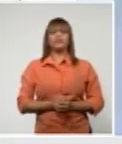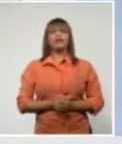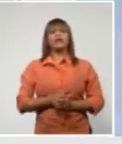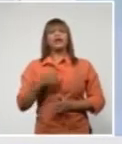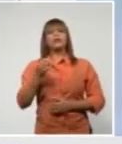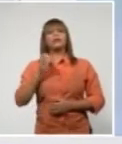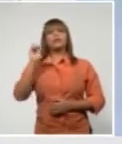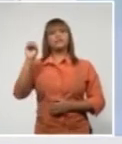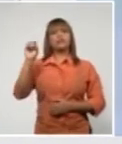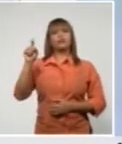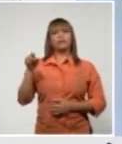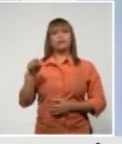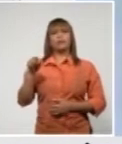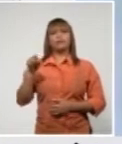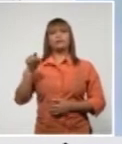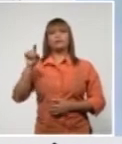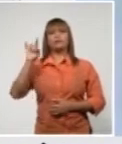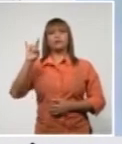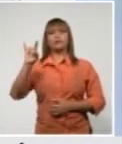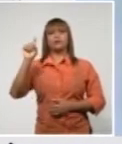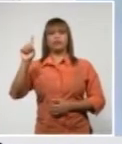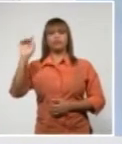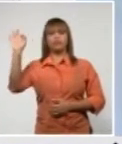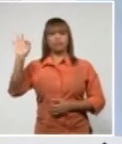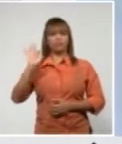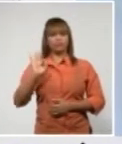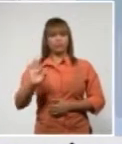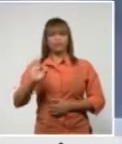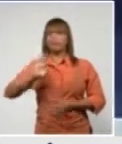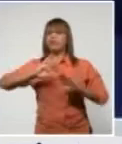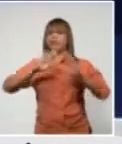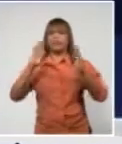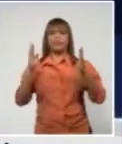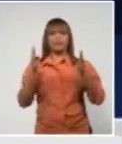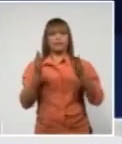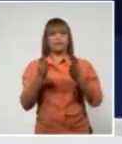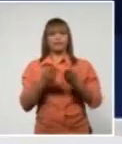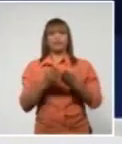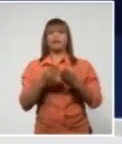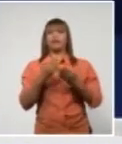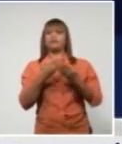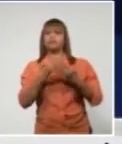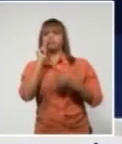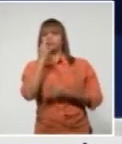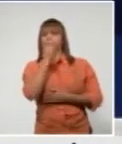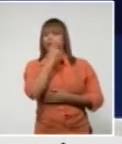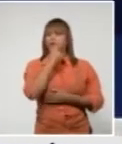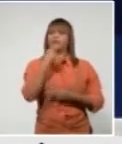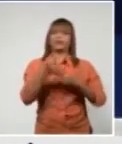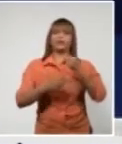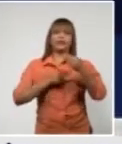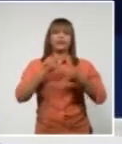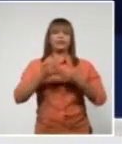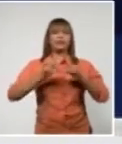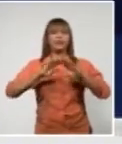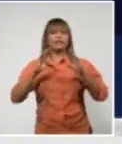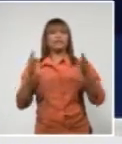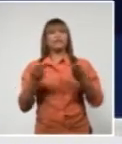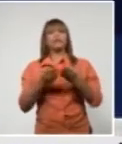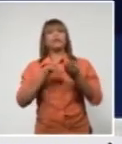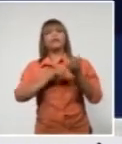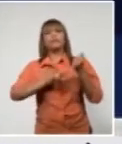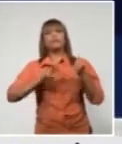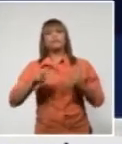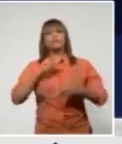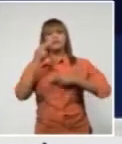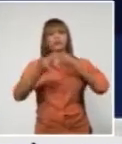5,718, or 0.91% of people, have tested positive for the virus.